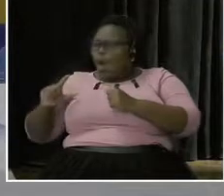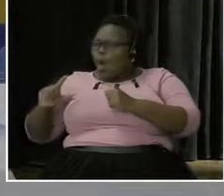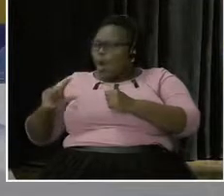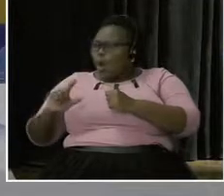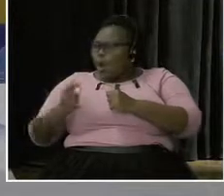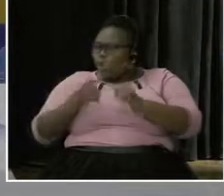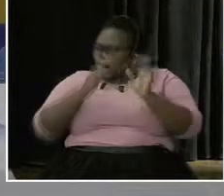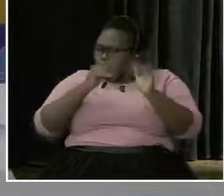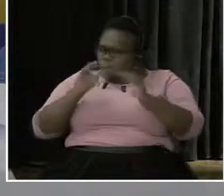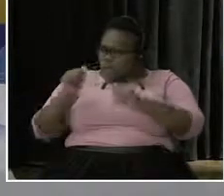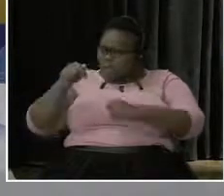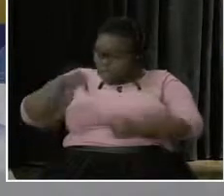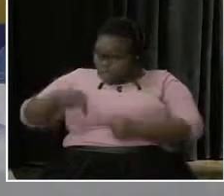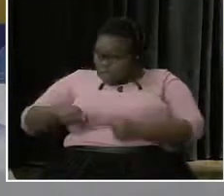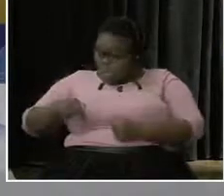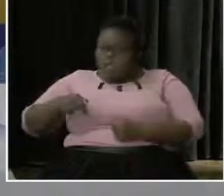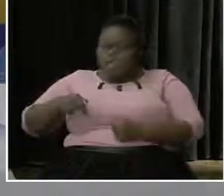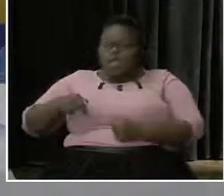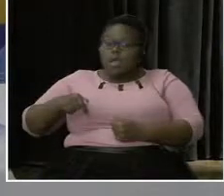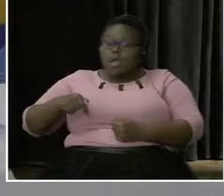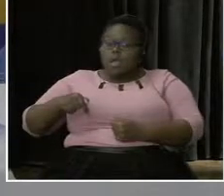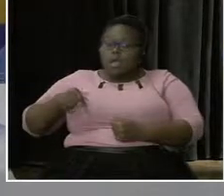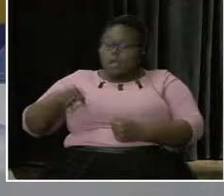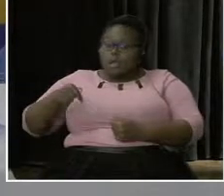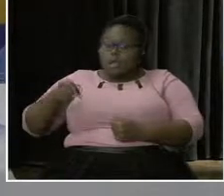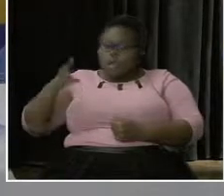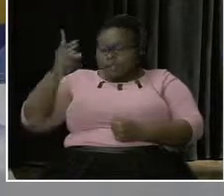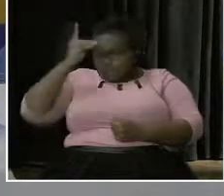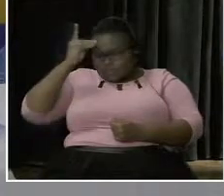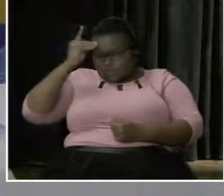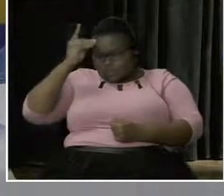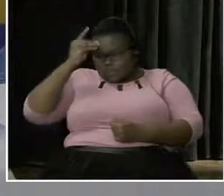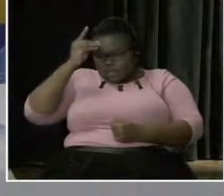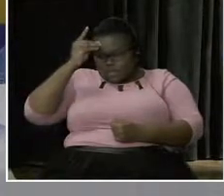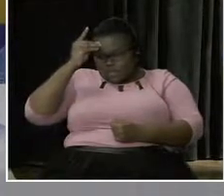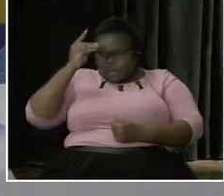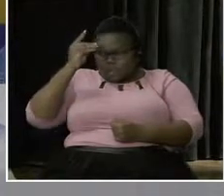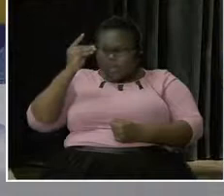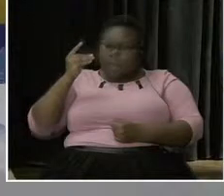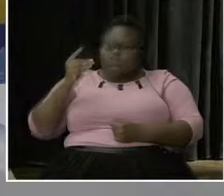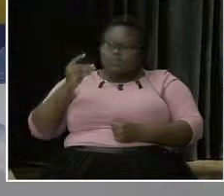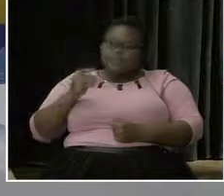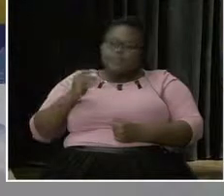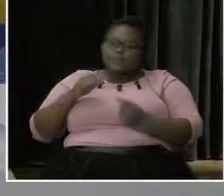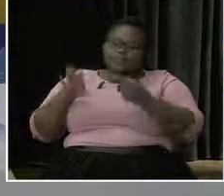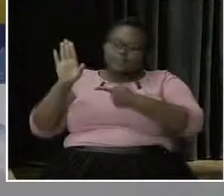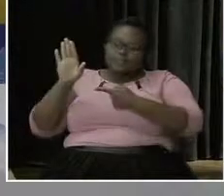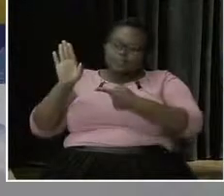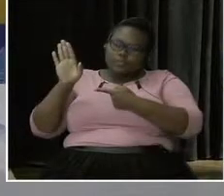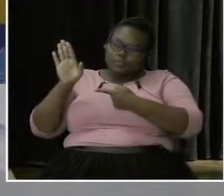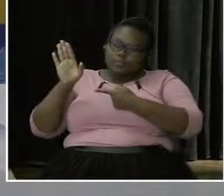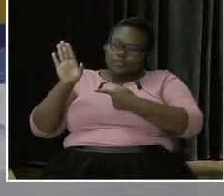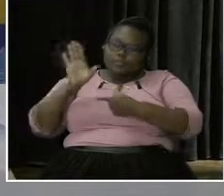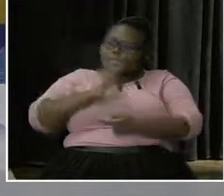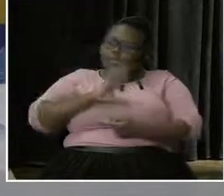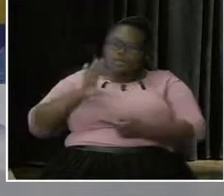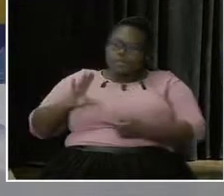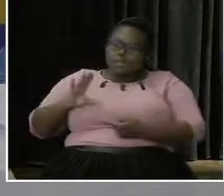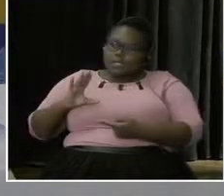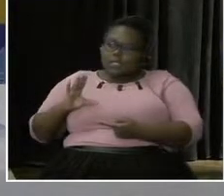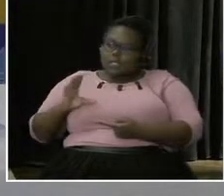here in this metro was badly affected. Councillor Graham, Councillor Sabelo,